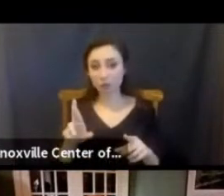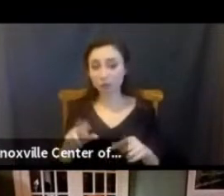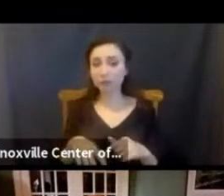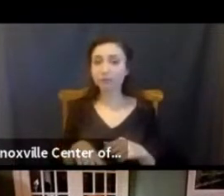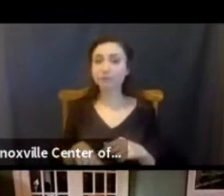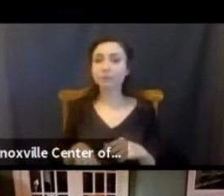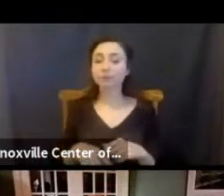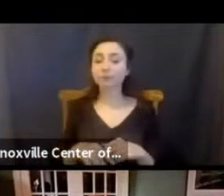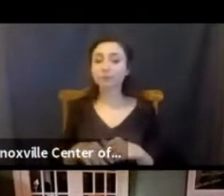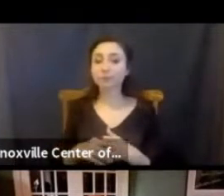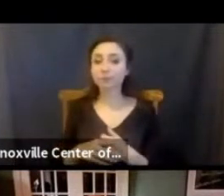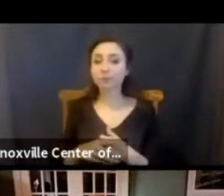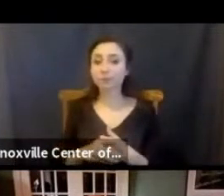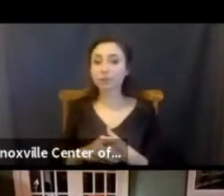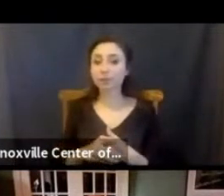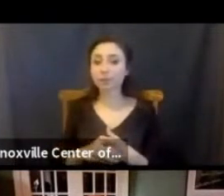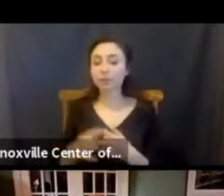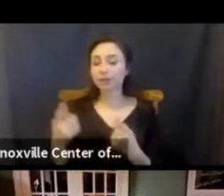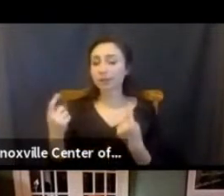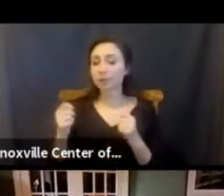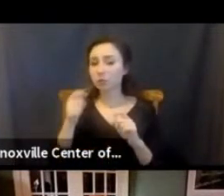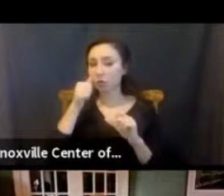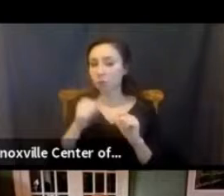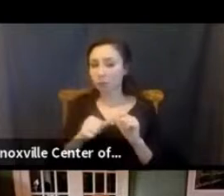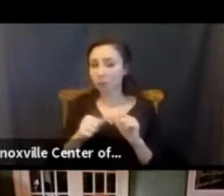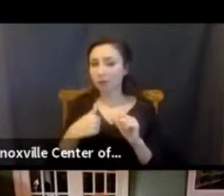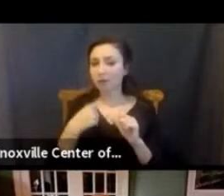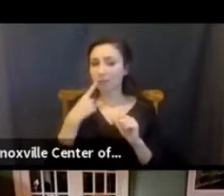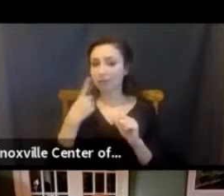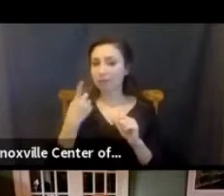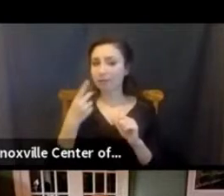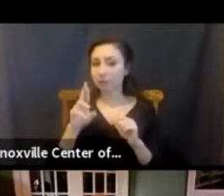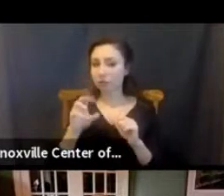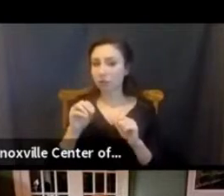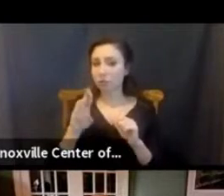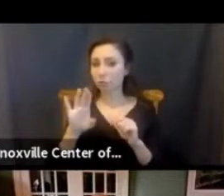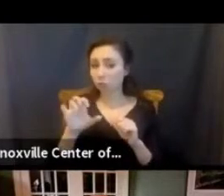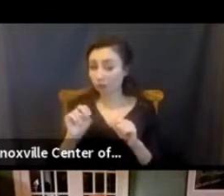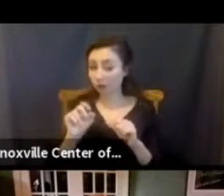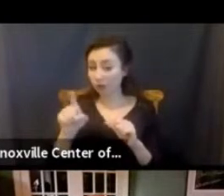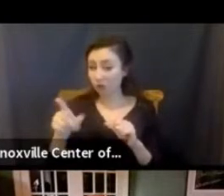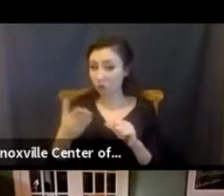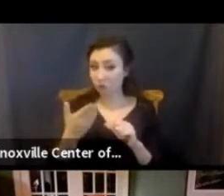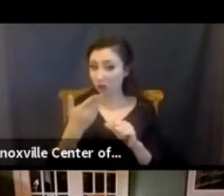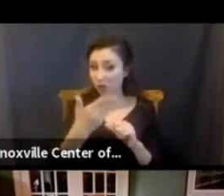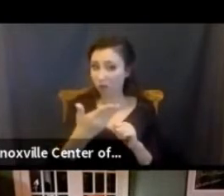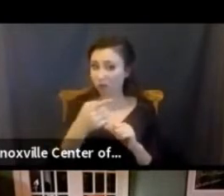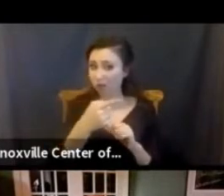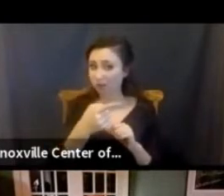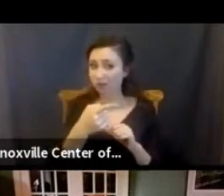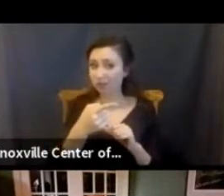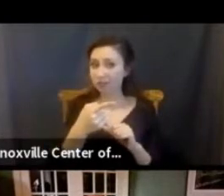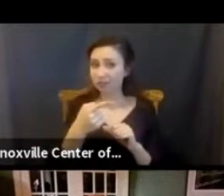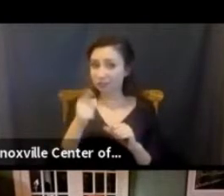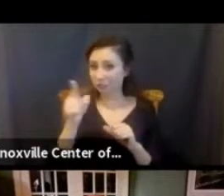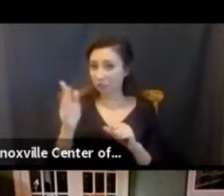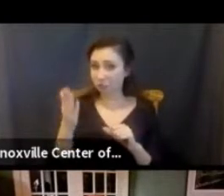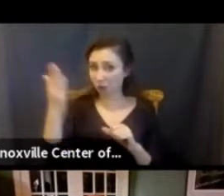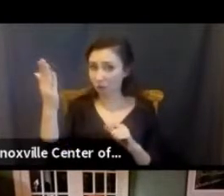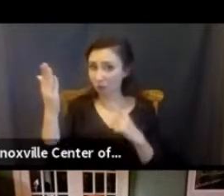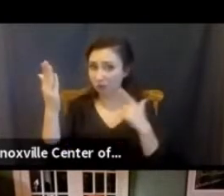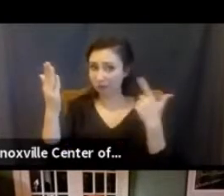I'm trying to remember, Dr. O'Brien, you were the one that offered this resolution, and it had a